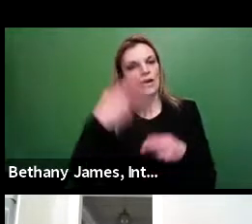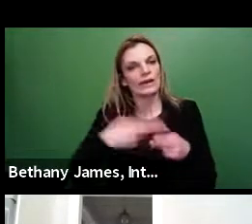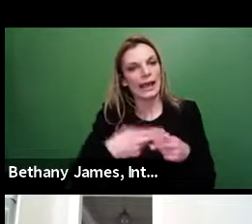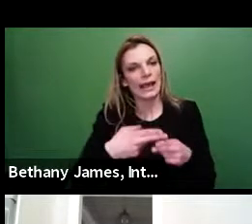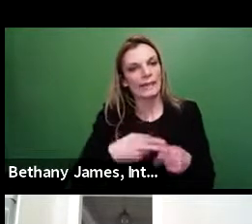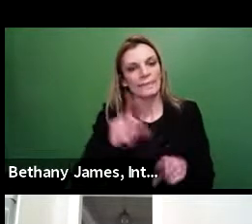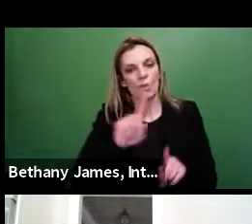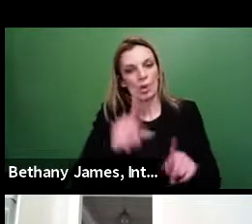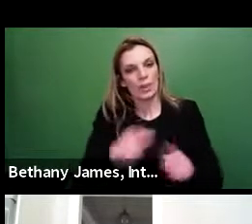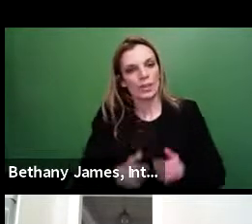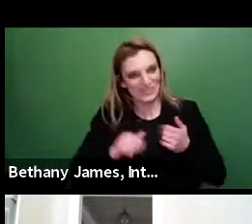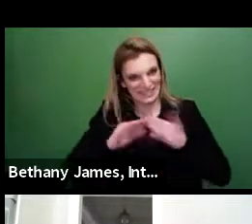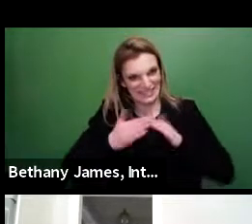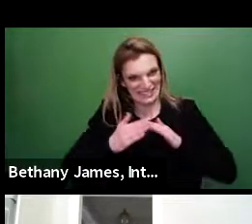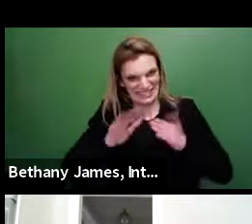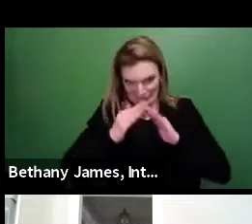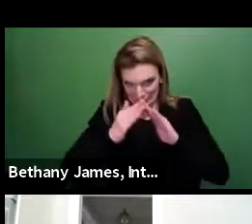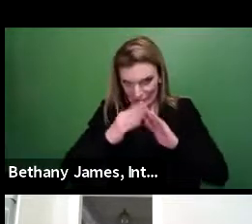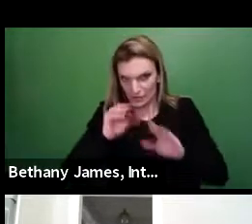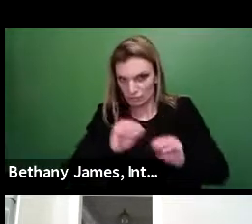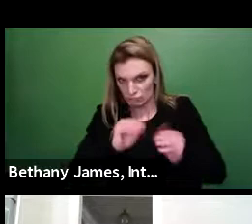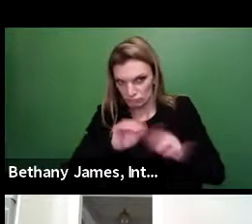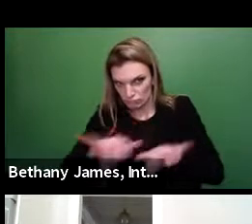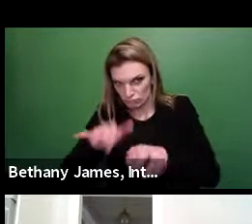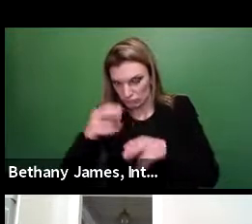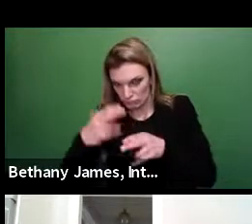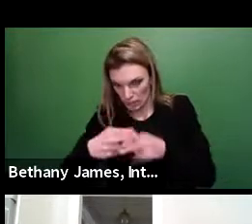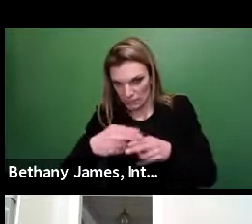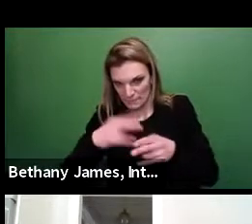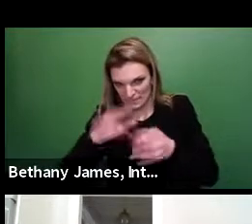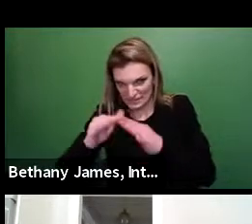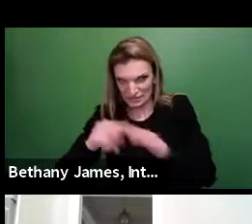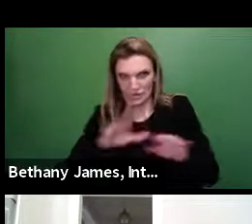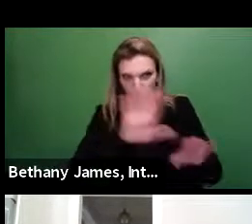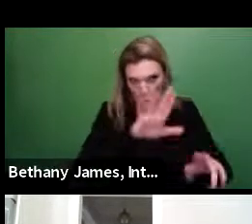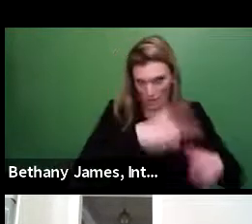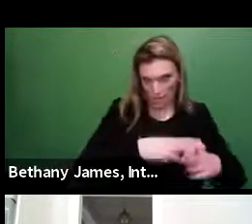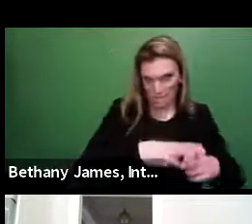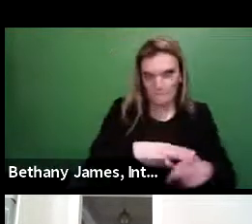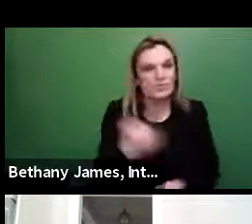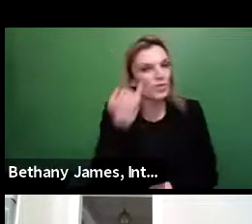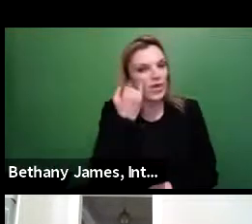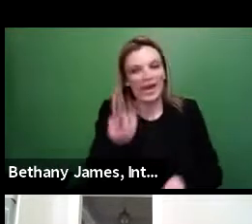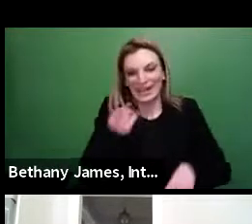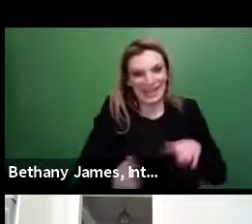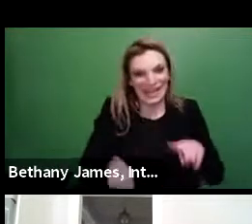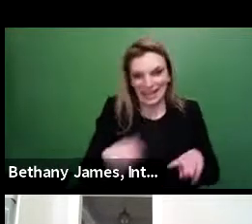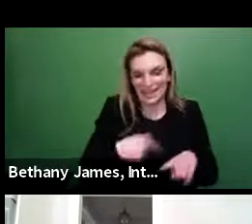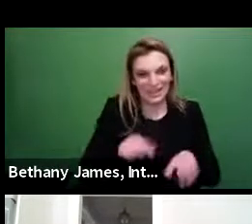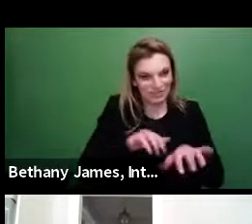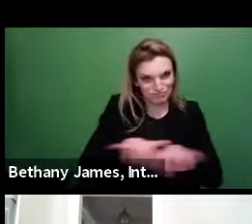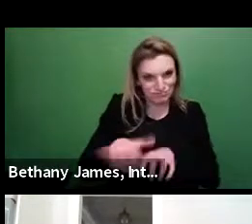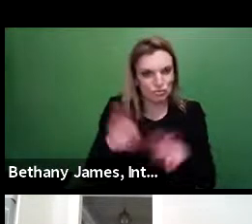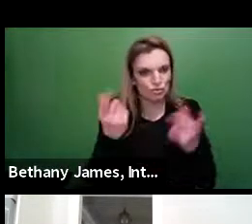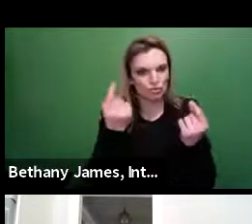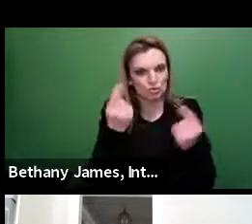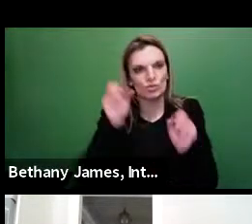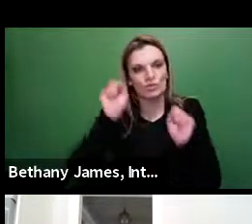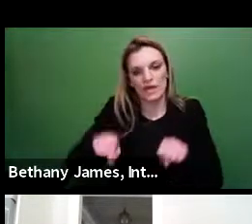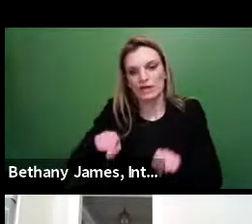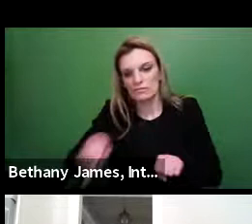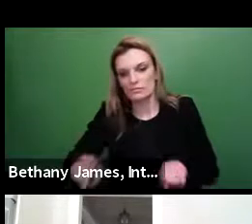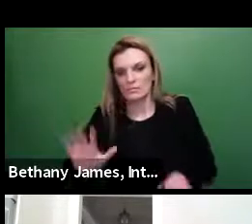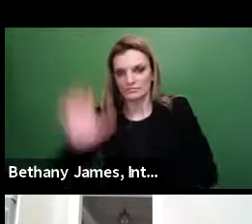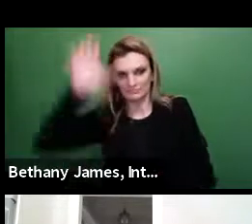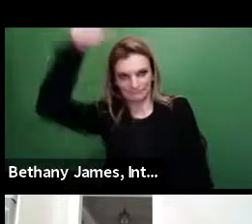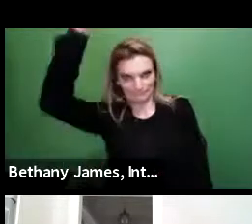of the Zoom screen. If you're unable to type in the chat box, please click on the icon labeled participants to raise and lower your hand at the lower